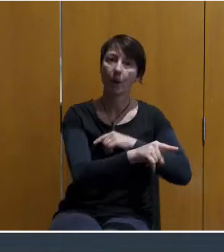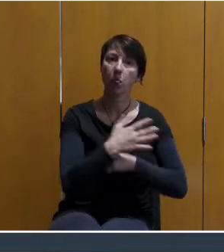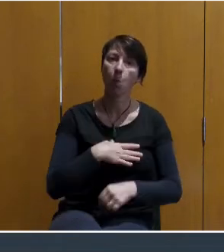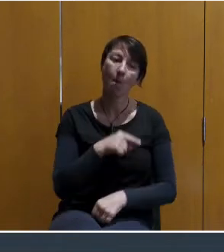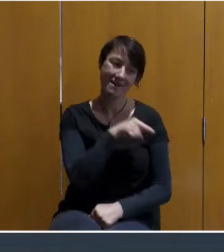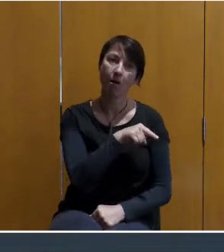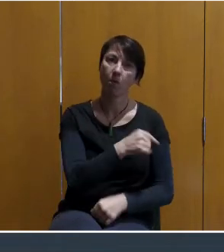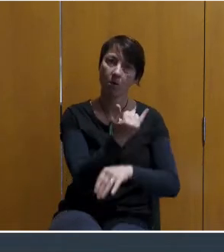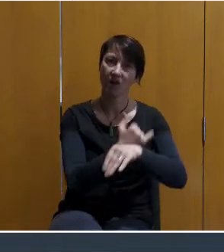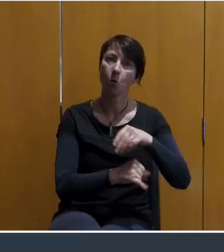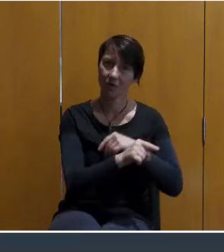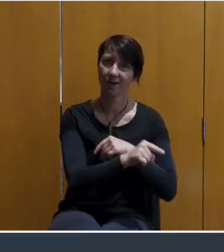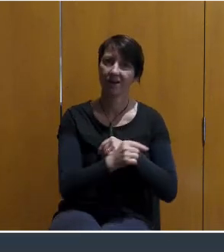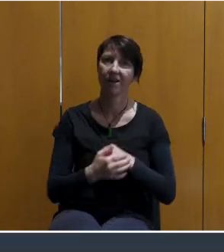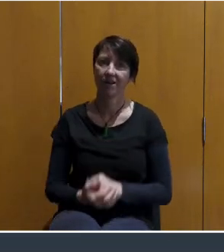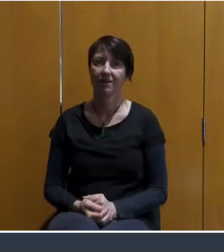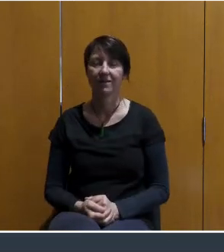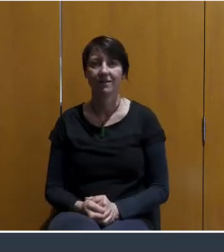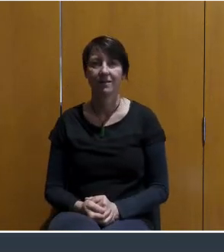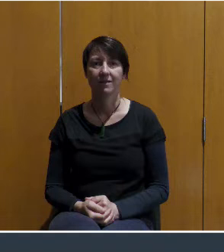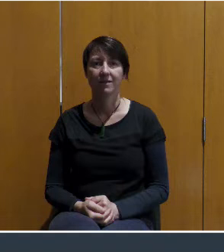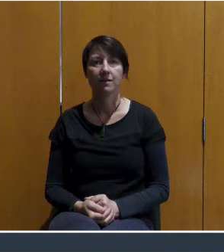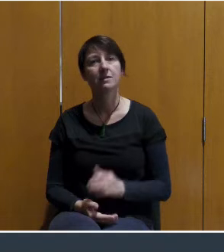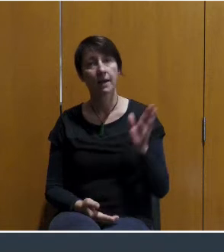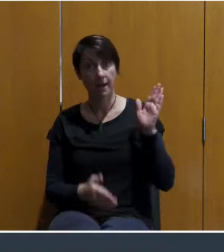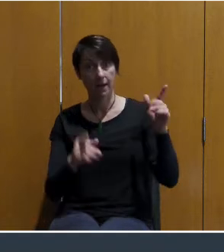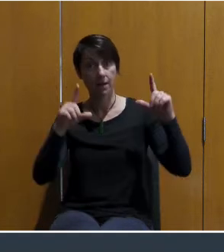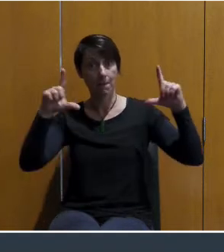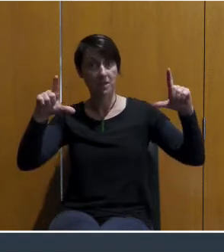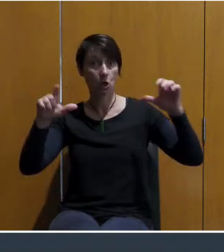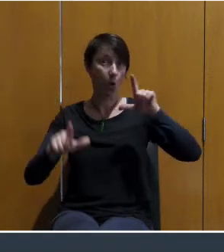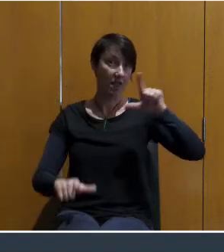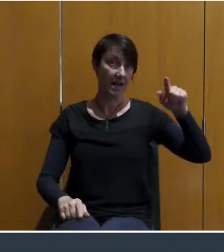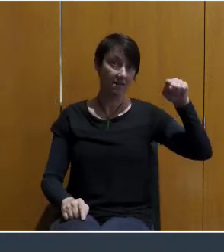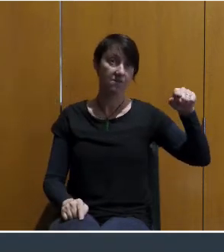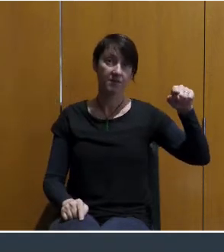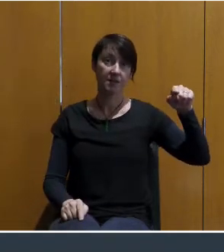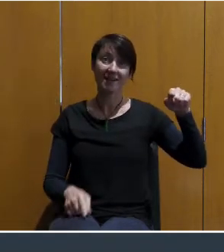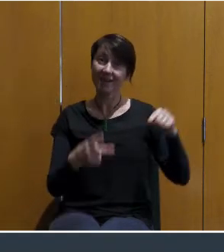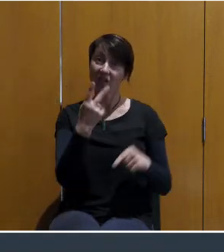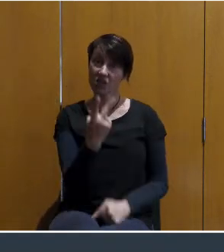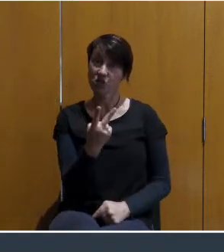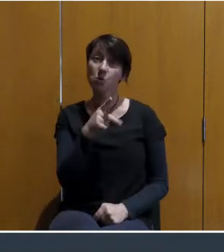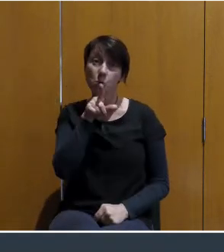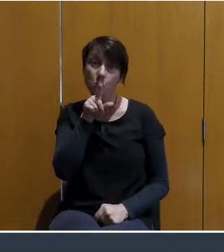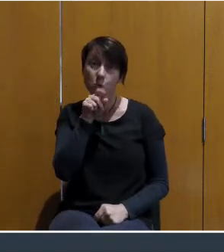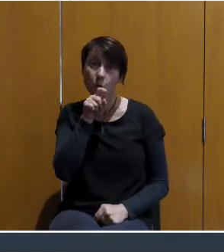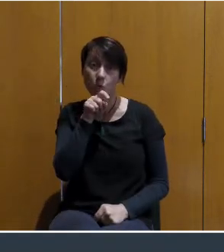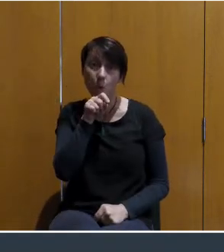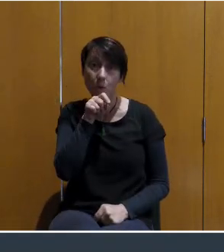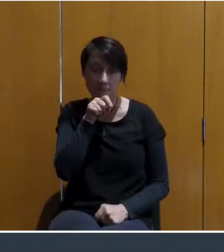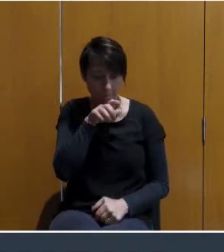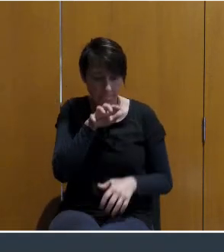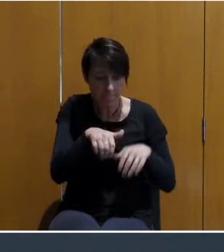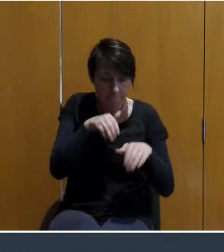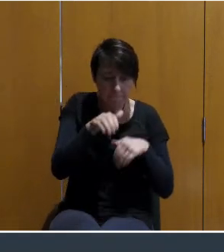So these ones here on the left there, that's a pair of dotterels building a nest. Now you don't see a nest on top of the